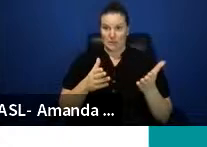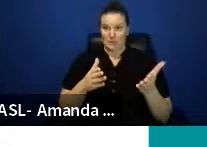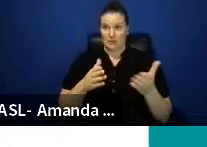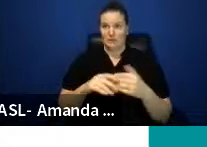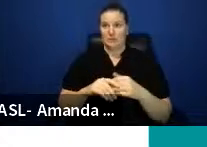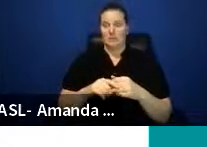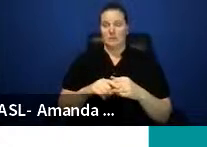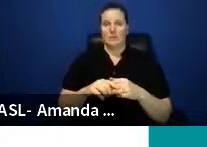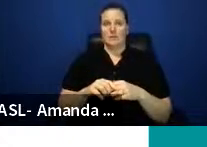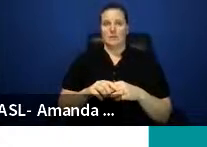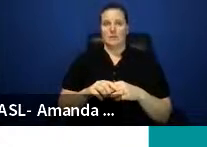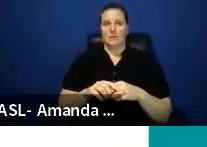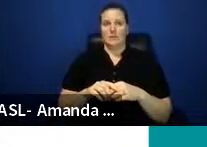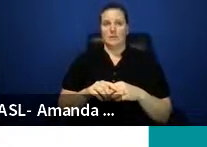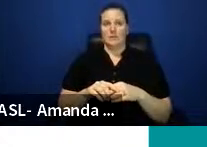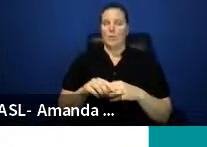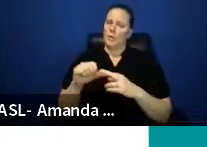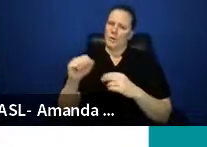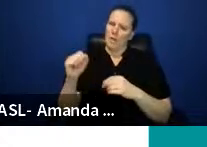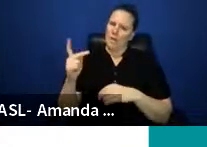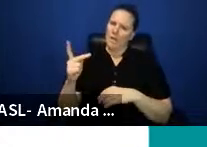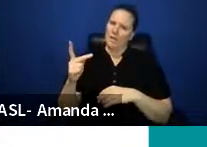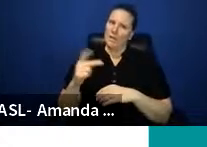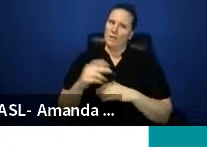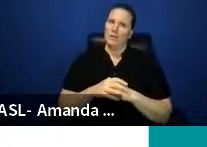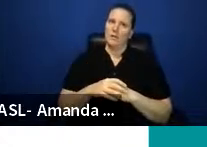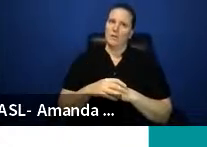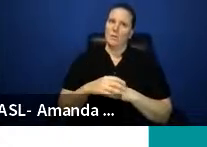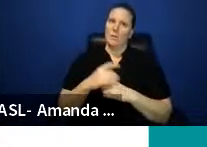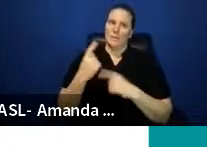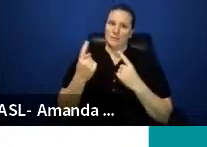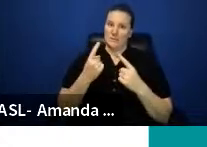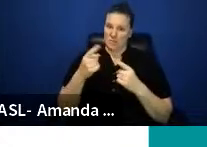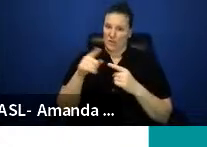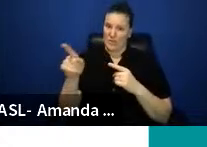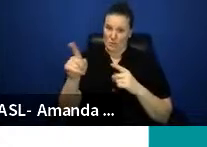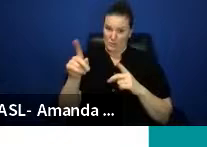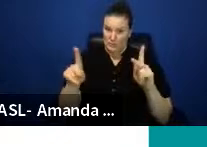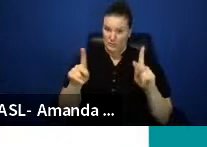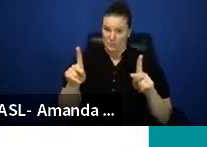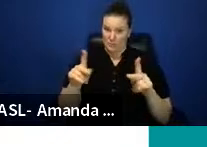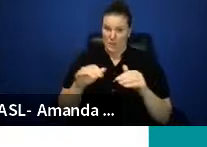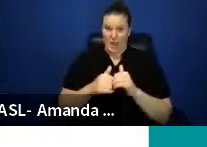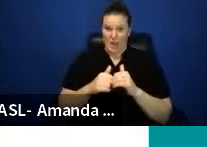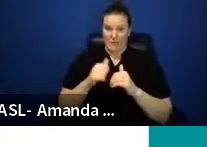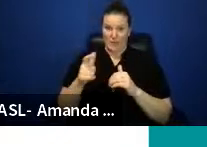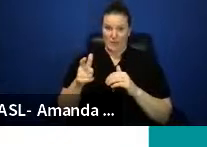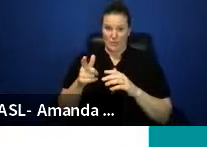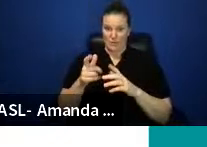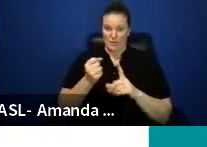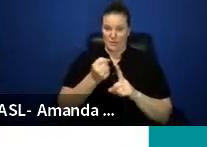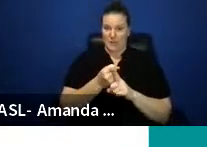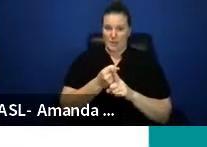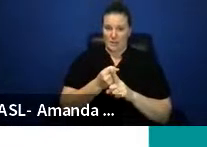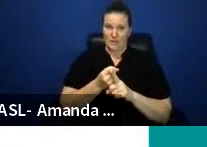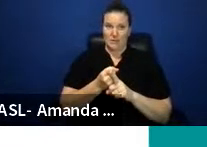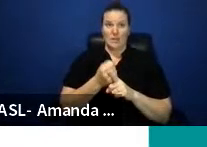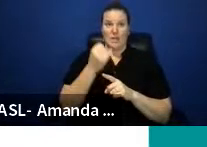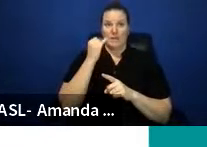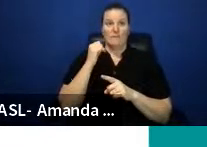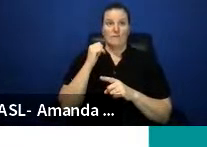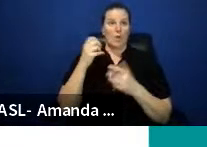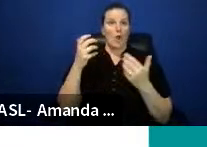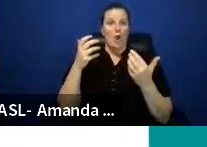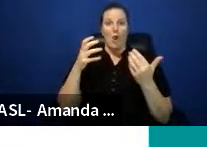I'm kind of like, okay, so are we considering them and how they're going to be impacted if they're